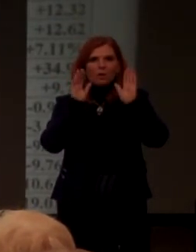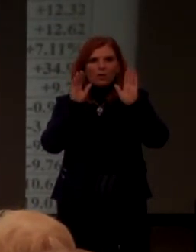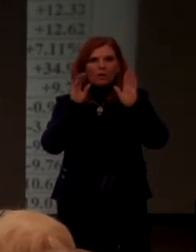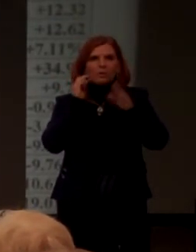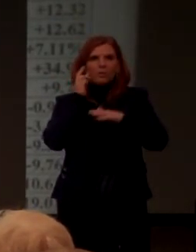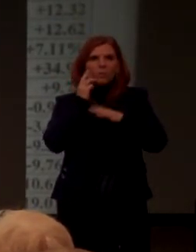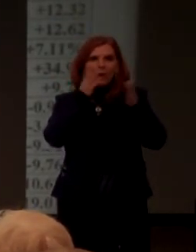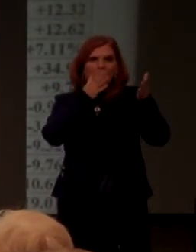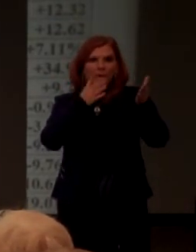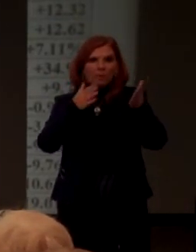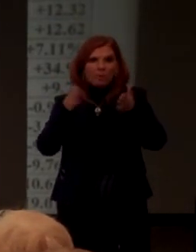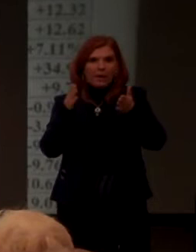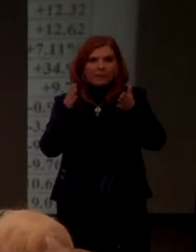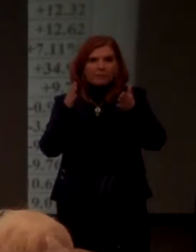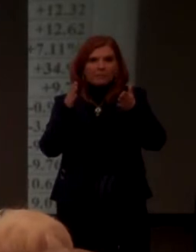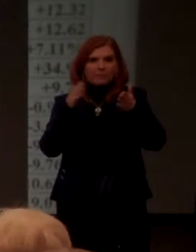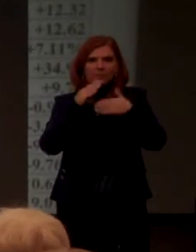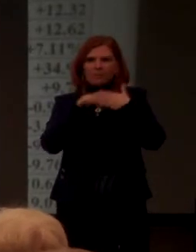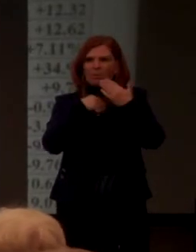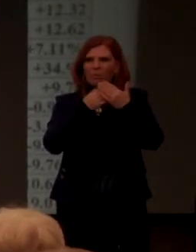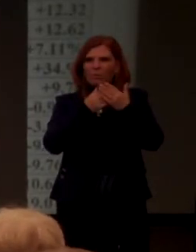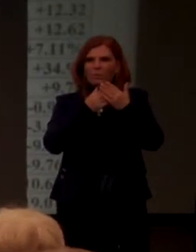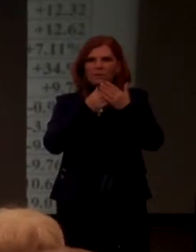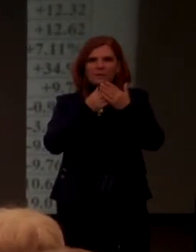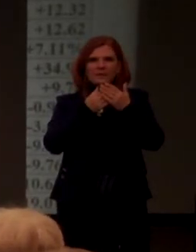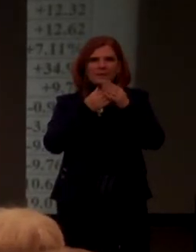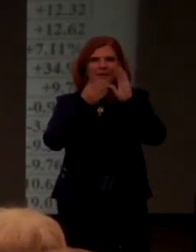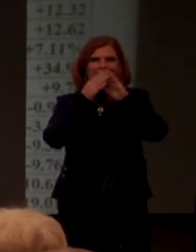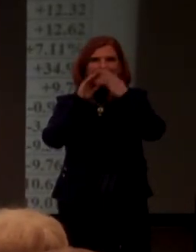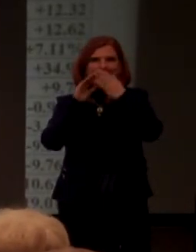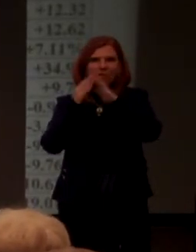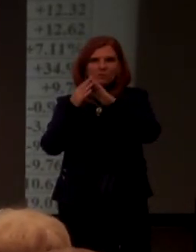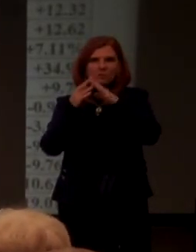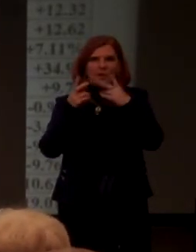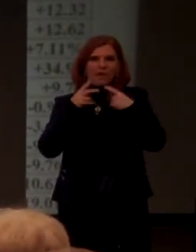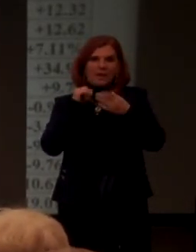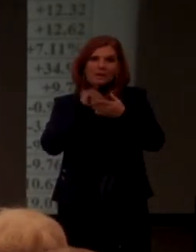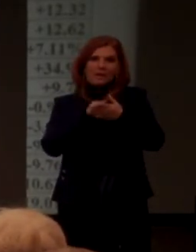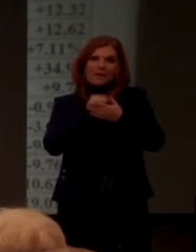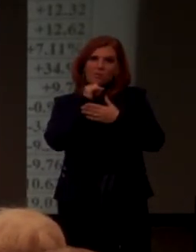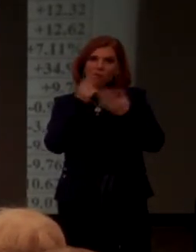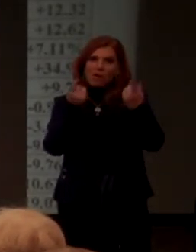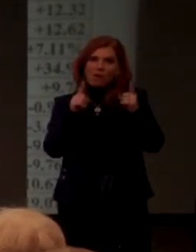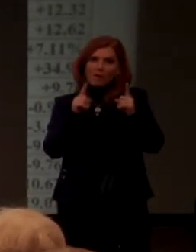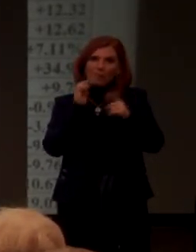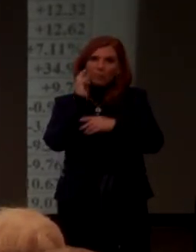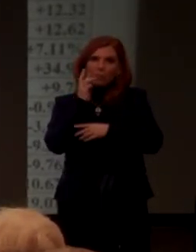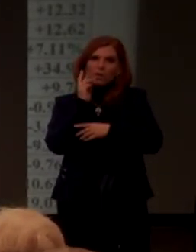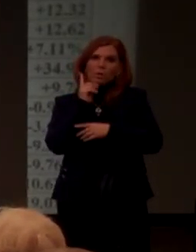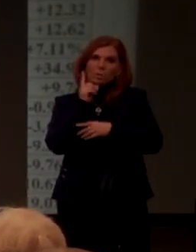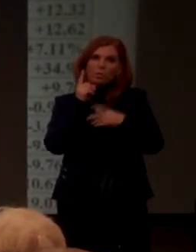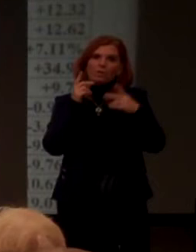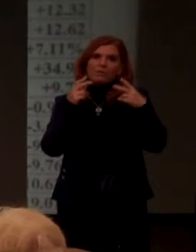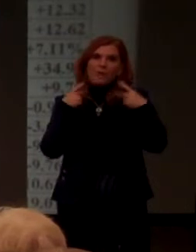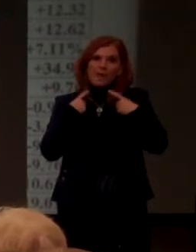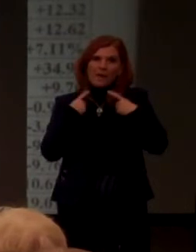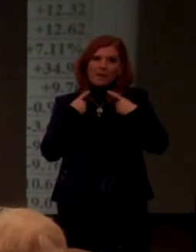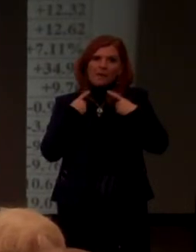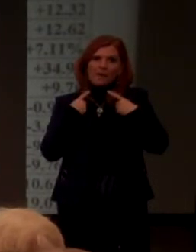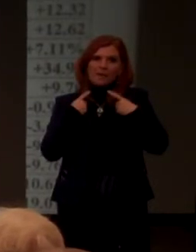annexation of all of these neighborhoods. Had that not occurred, Wheeling would have had its first